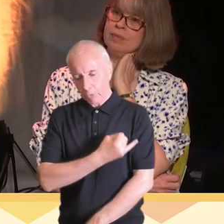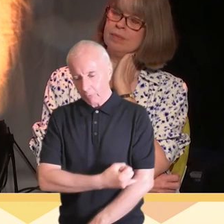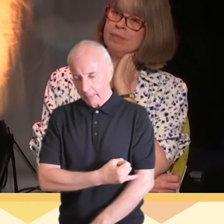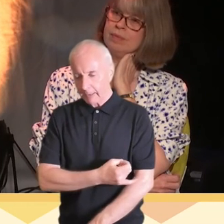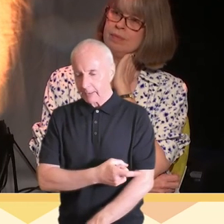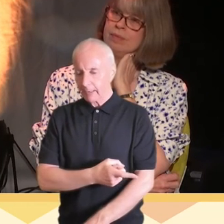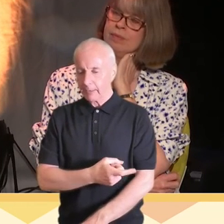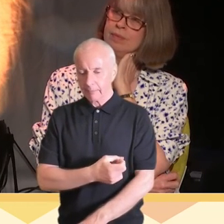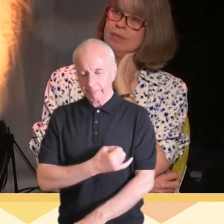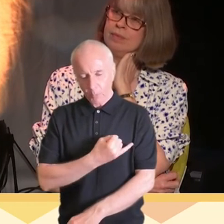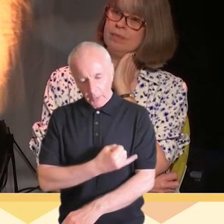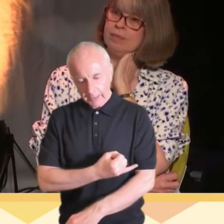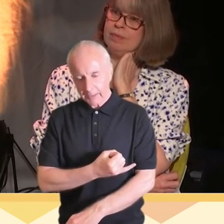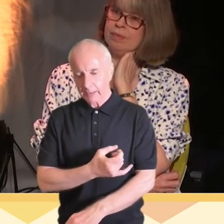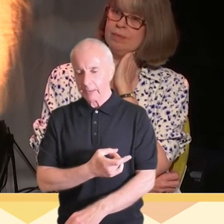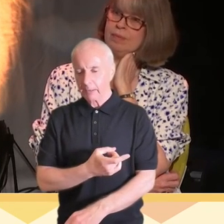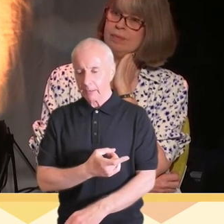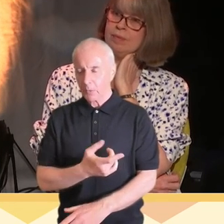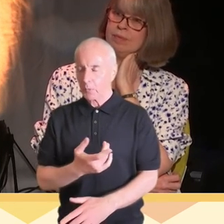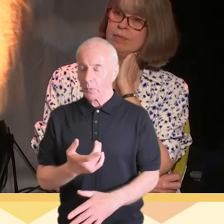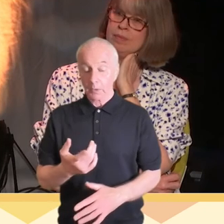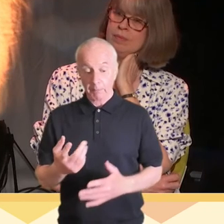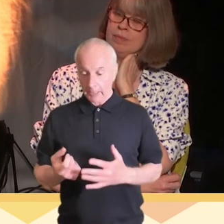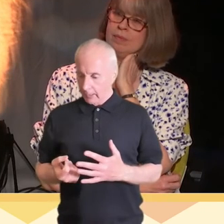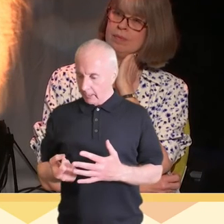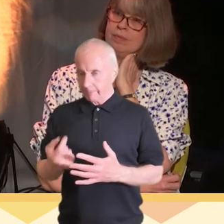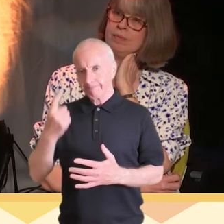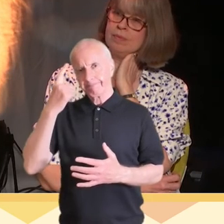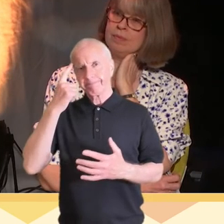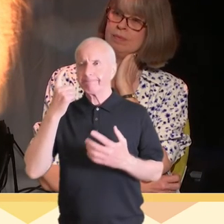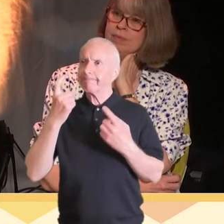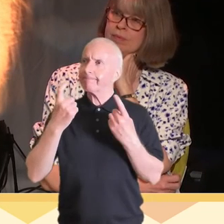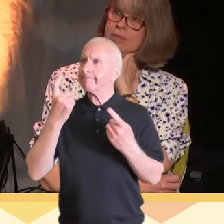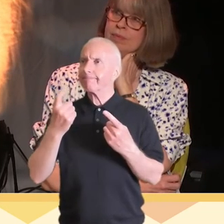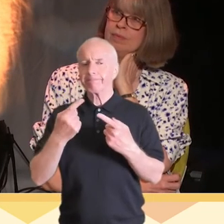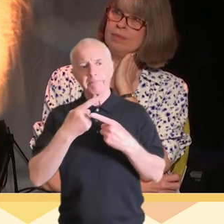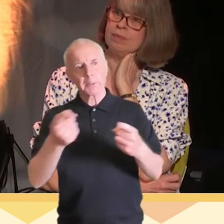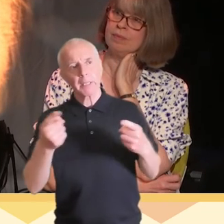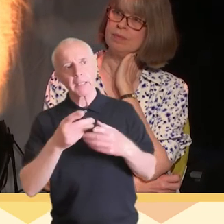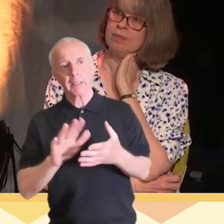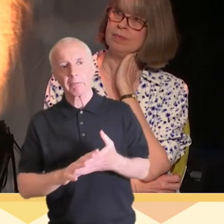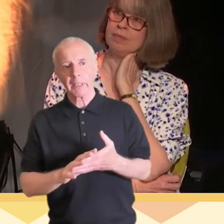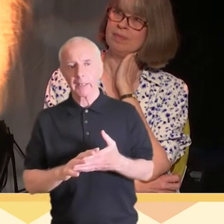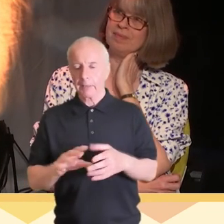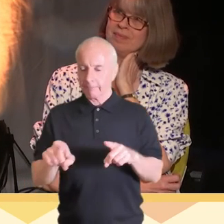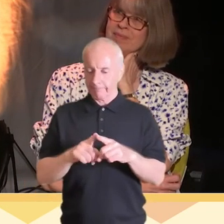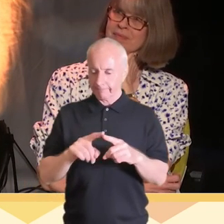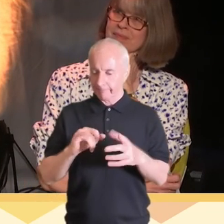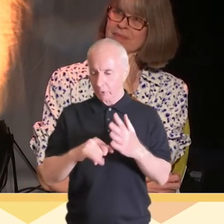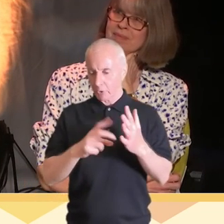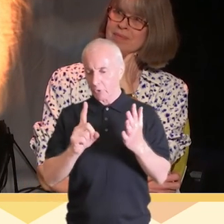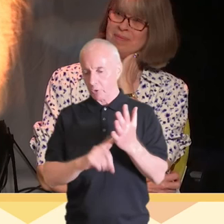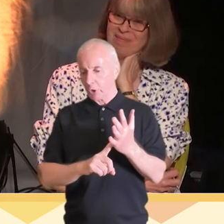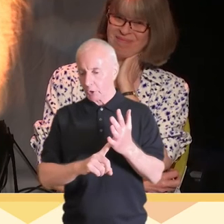weakness. On a number of occasions, I've spoken on this with the title Surgical Stockings and